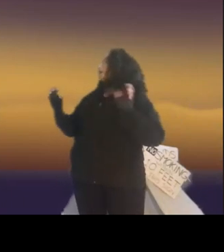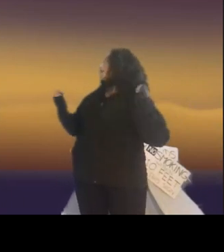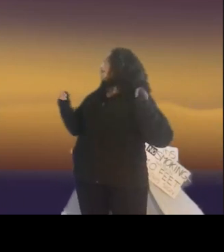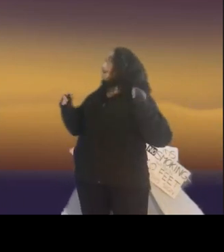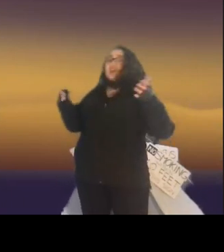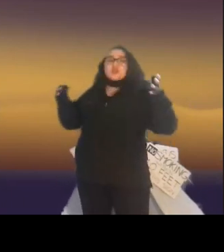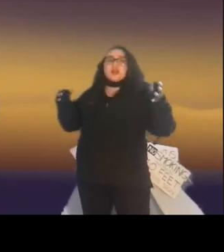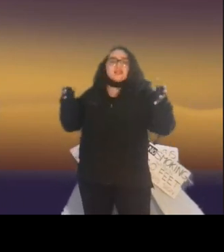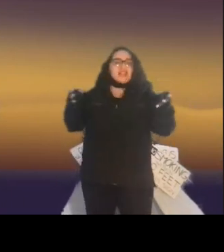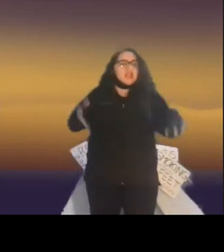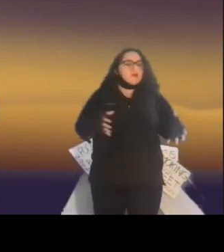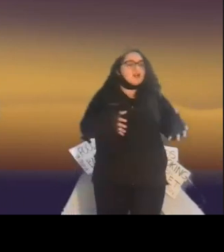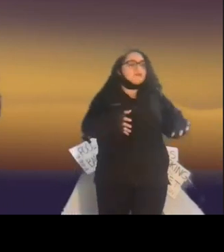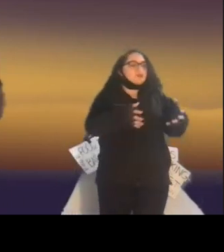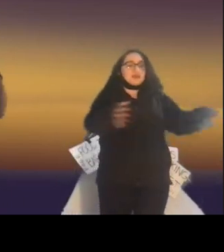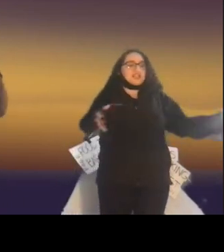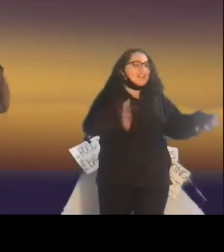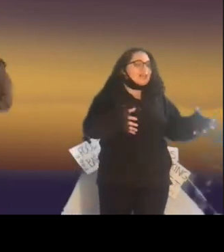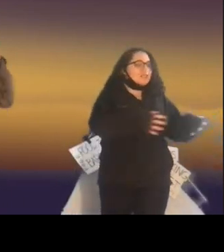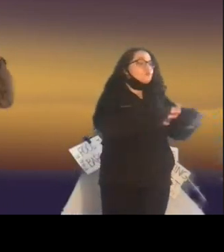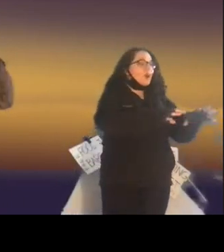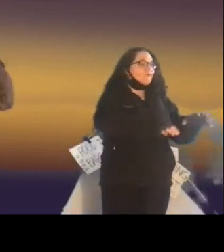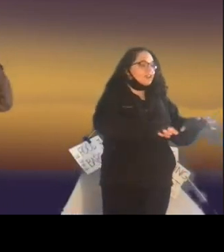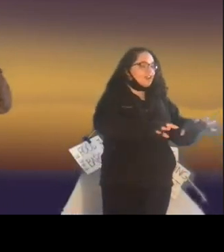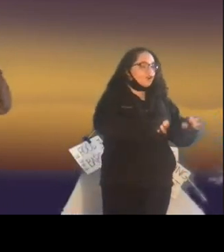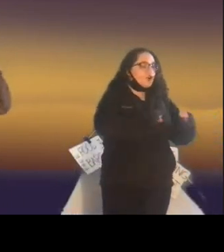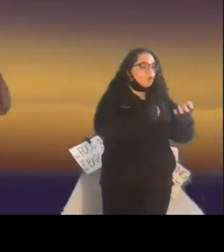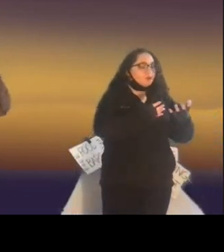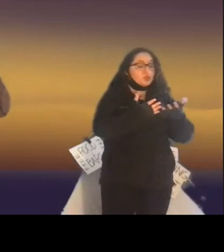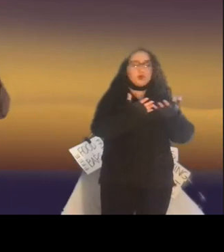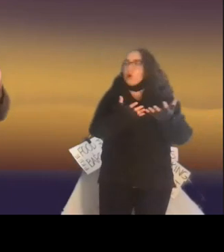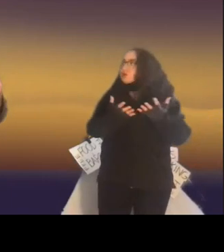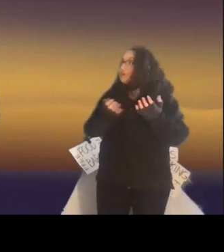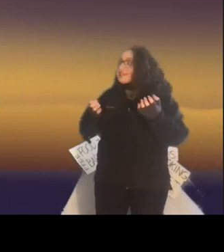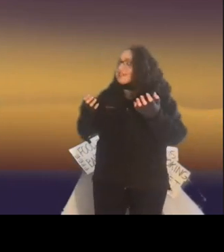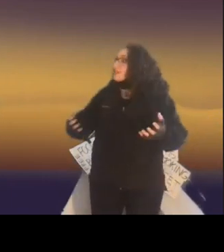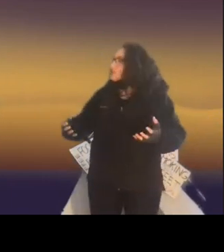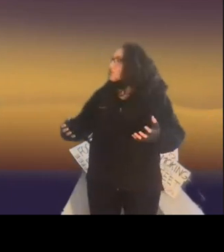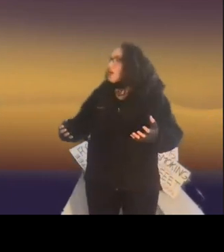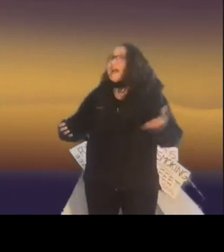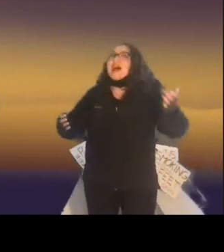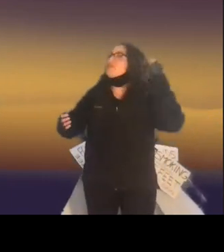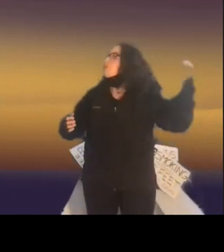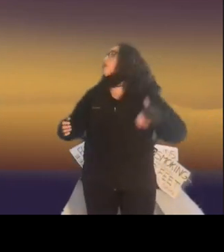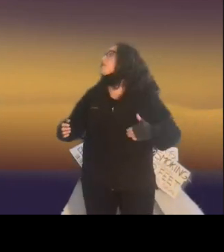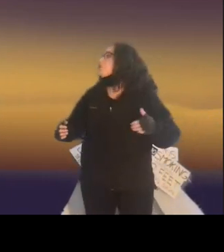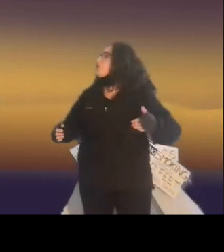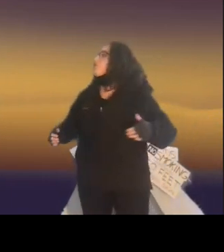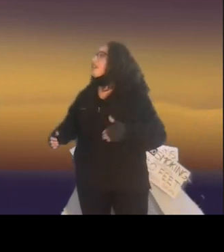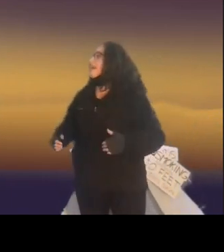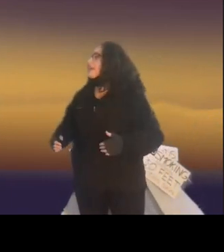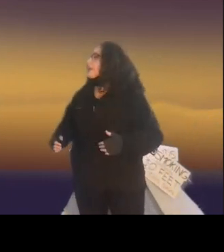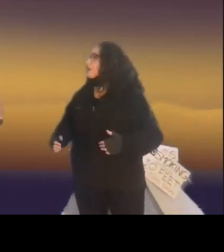a best friend trying to hammer him into putting his goddamn rifle together when it was too cold for his hands to work and the bullets